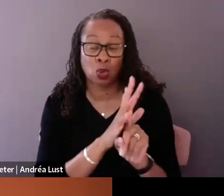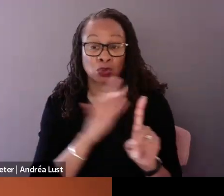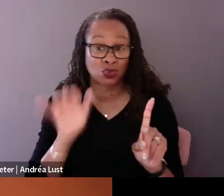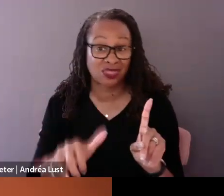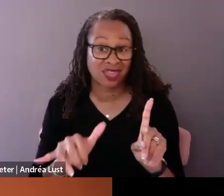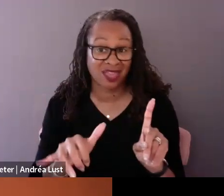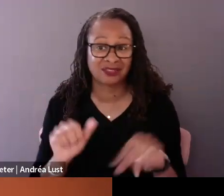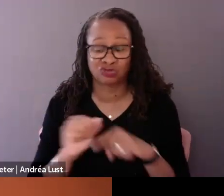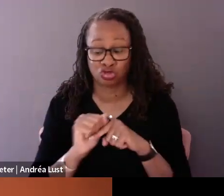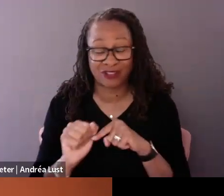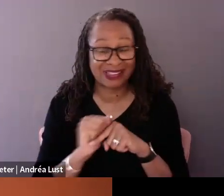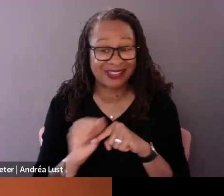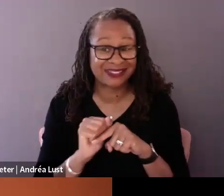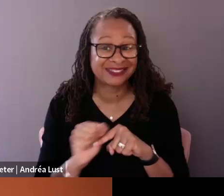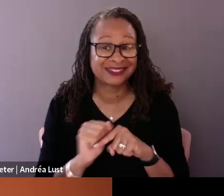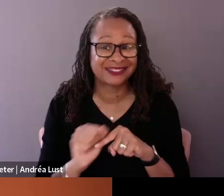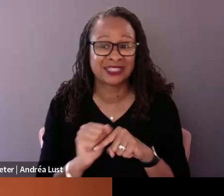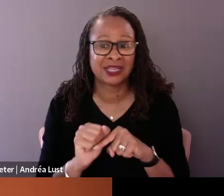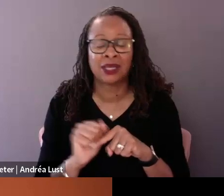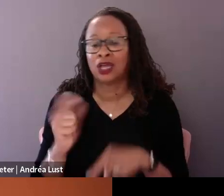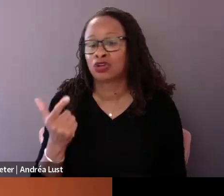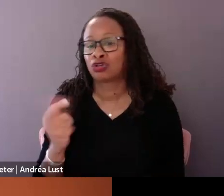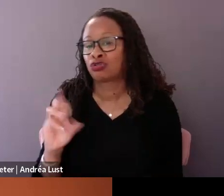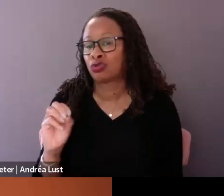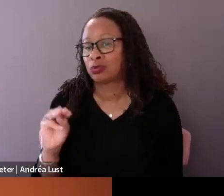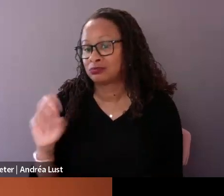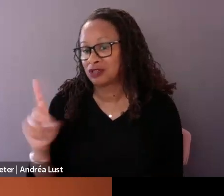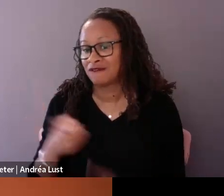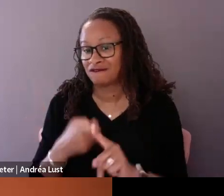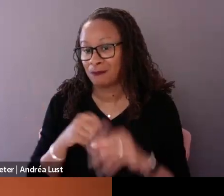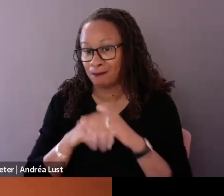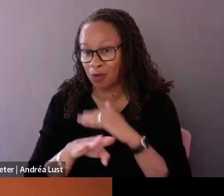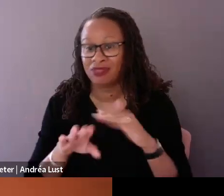you know, trained, groomed from birth, essentially.